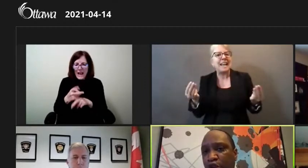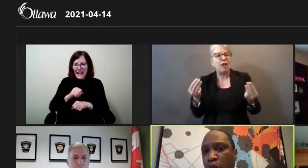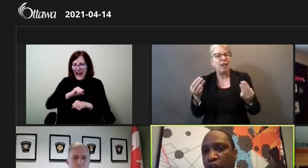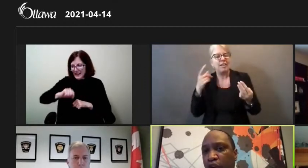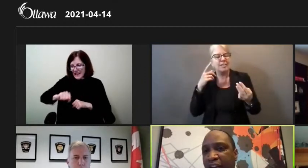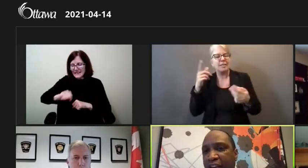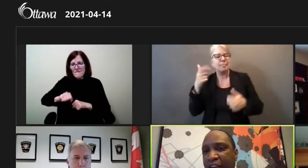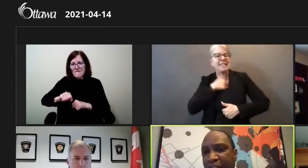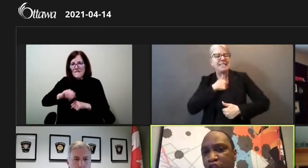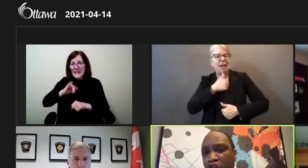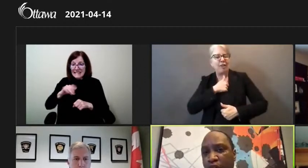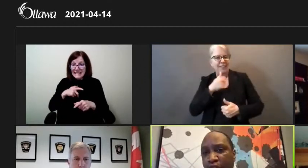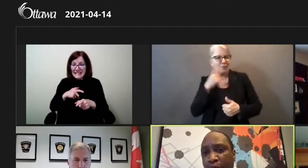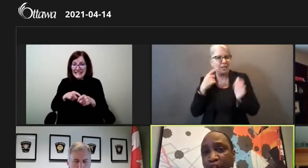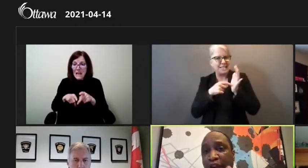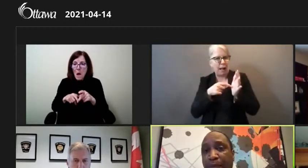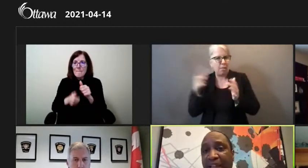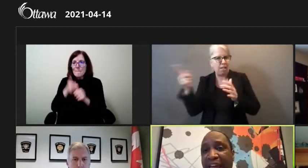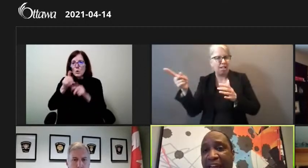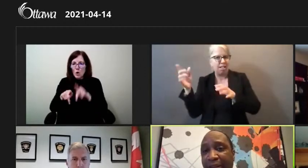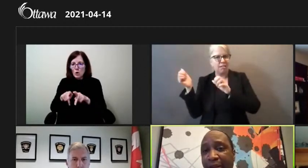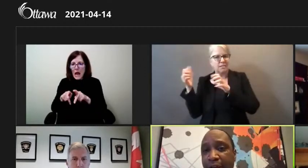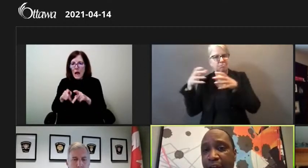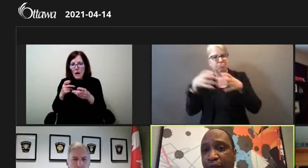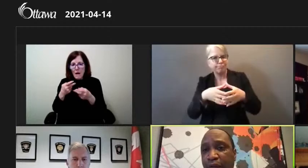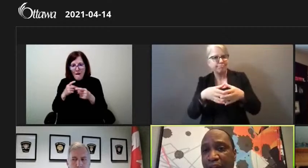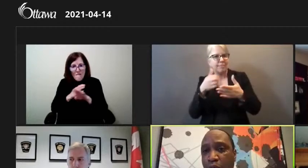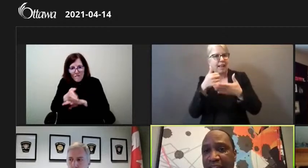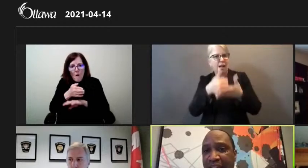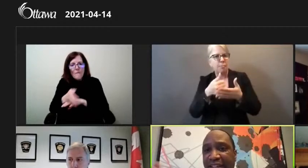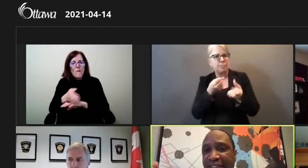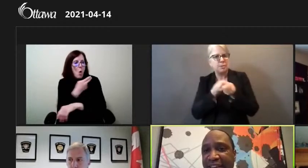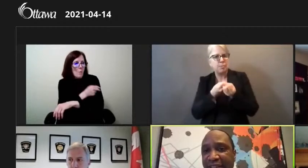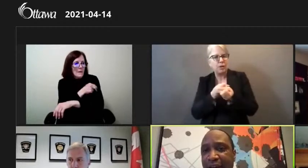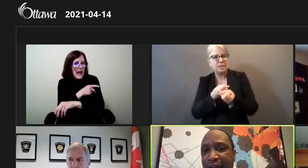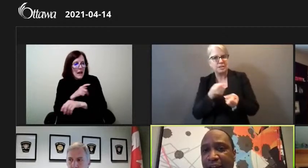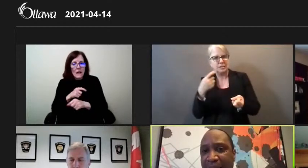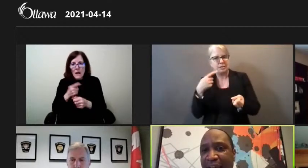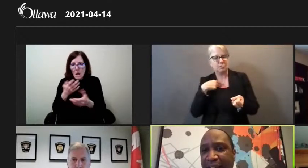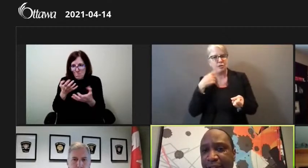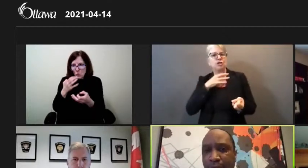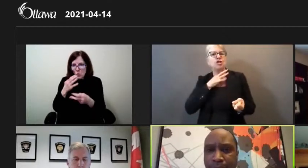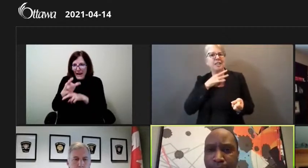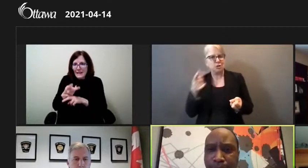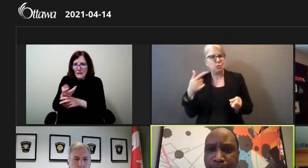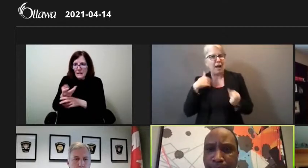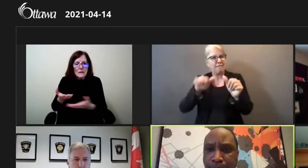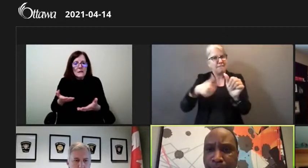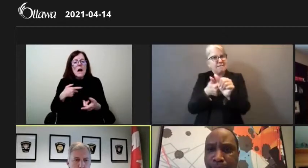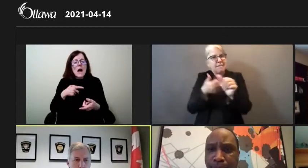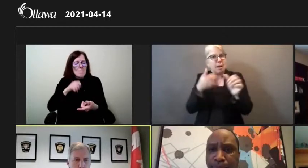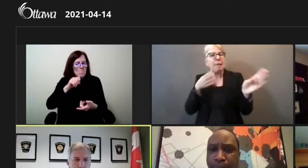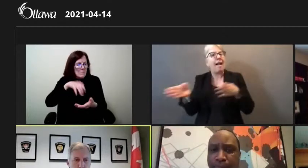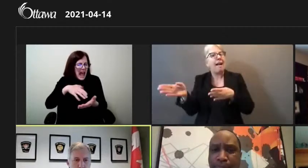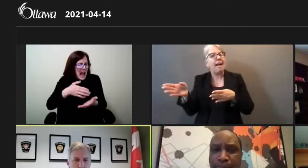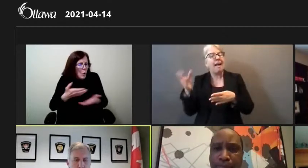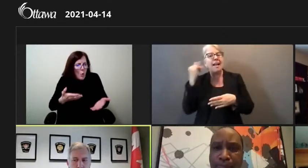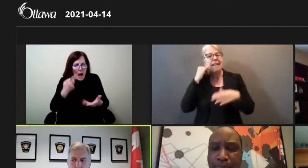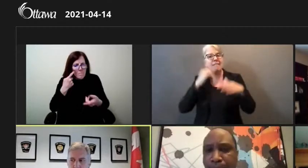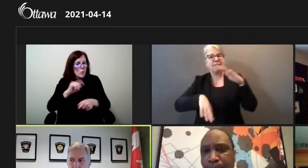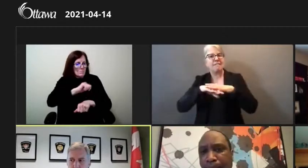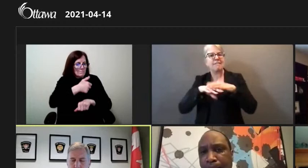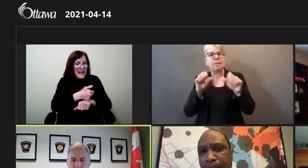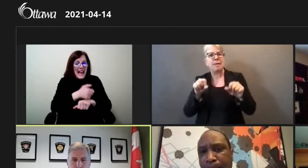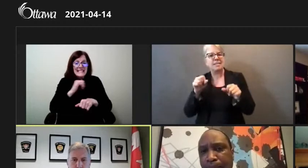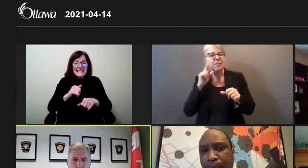just wondering, is there a specific plan if we exceed capacity? So I'll let Dr. Malotny